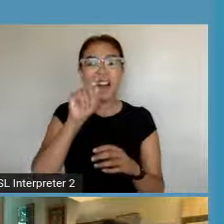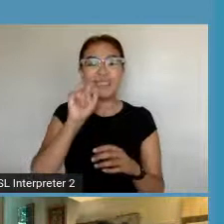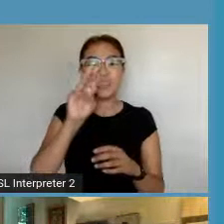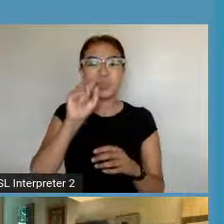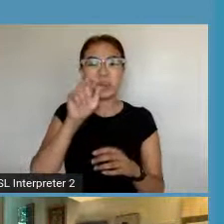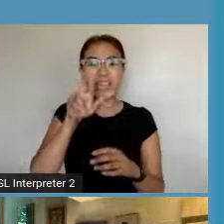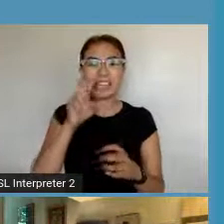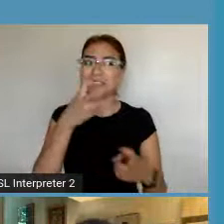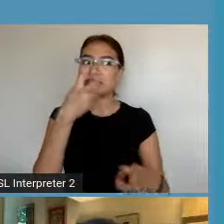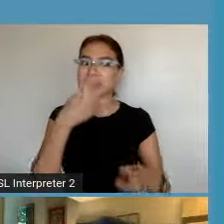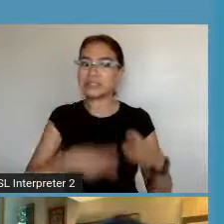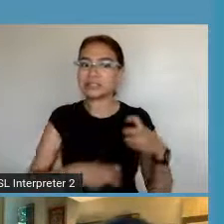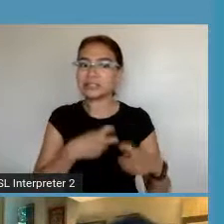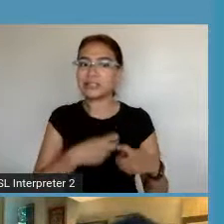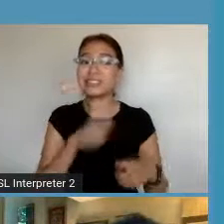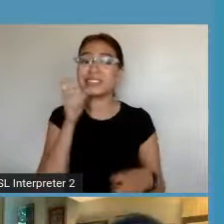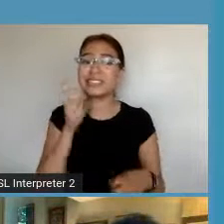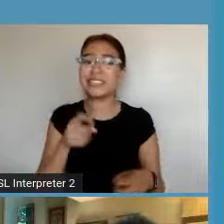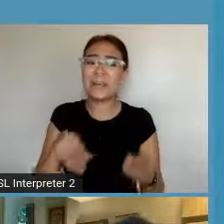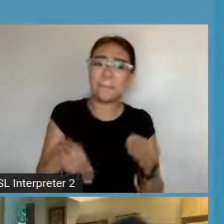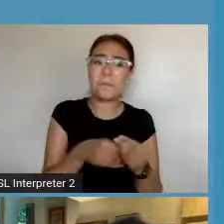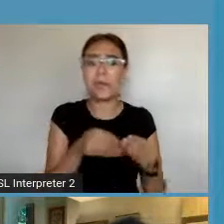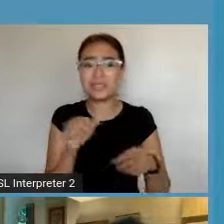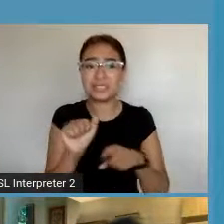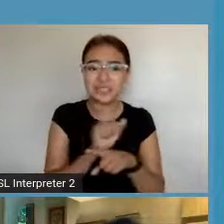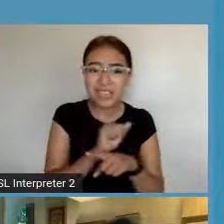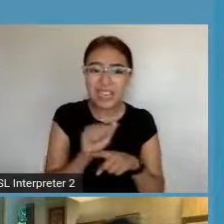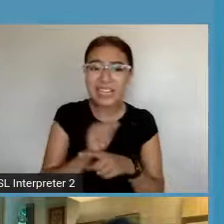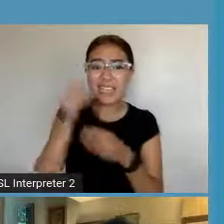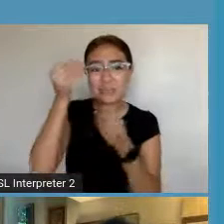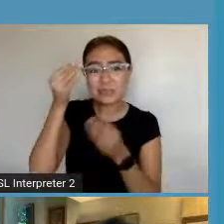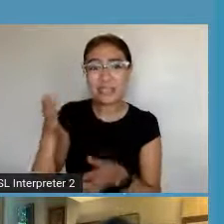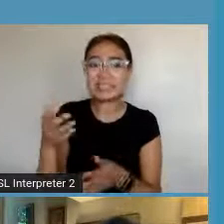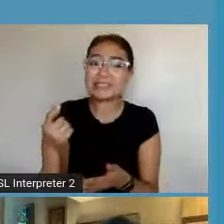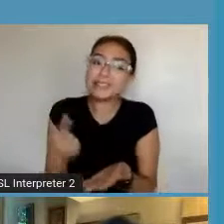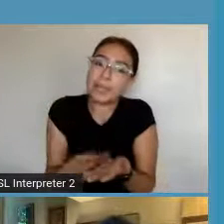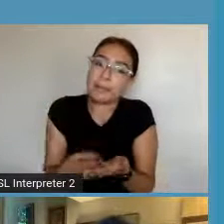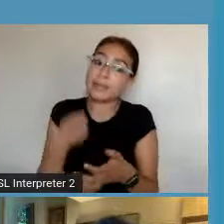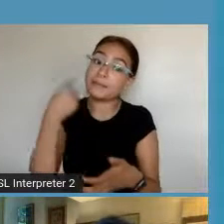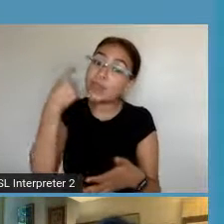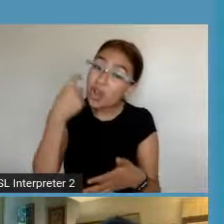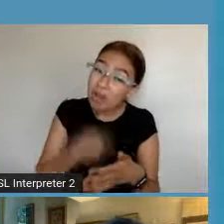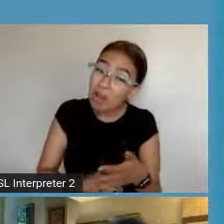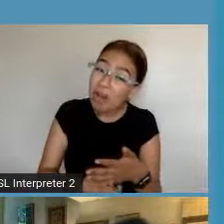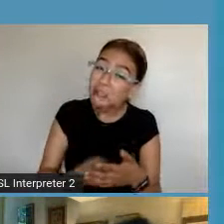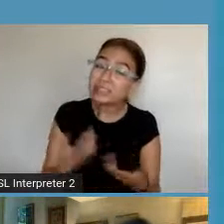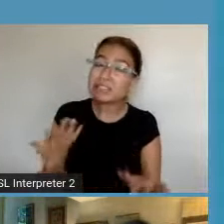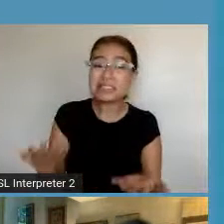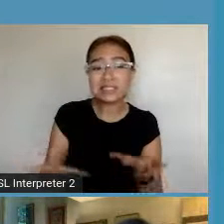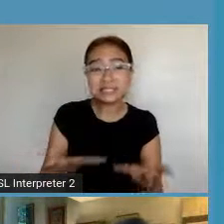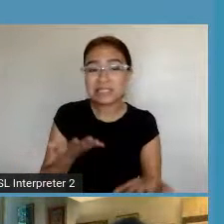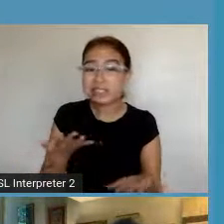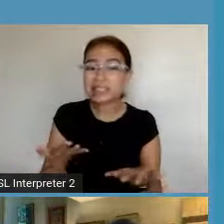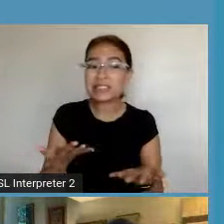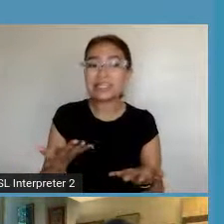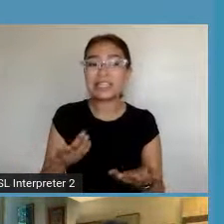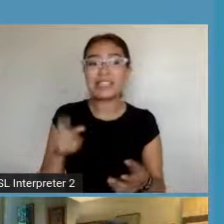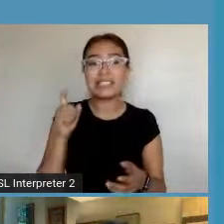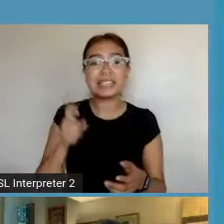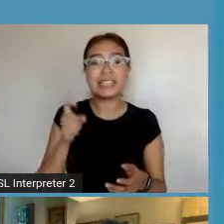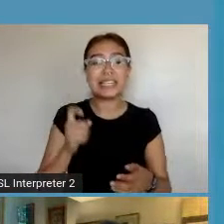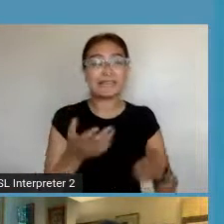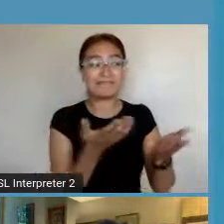that requires additional training and information. The cost can sometimes be prohibitive for digitization projects in terms of equipment,